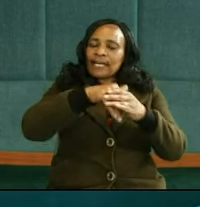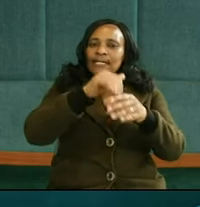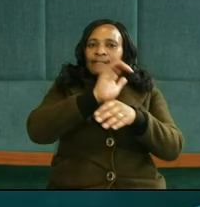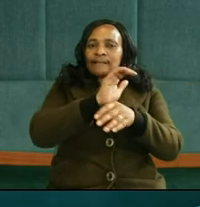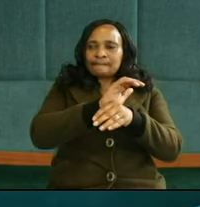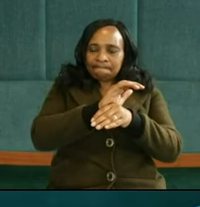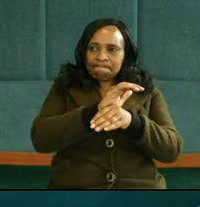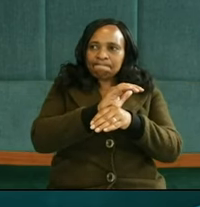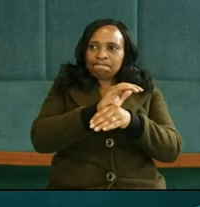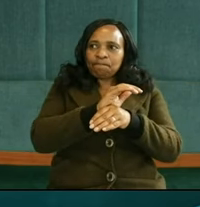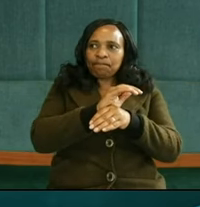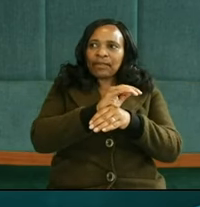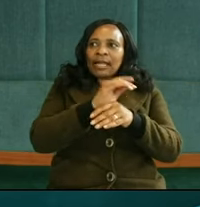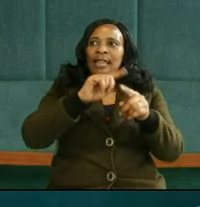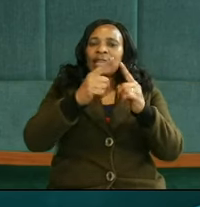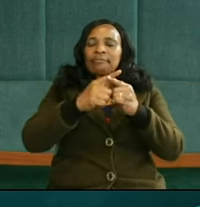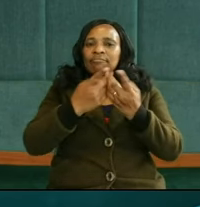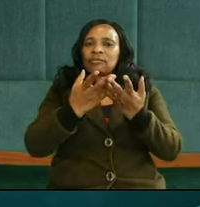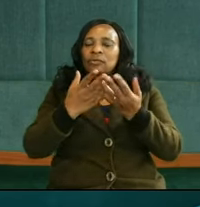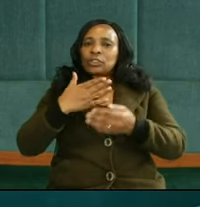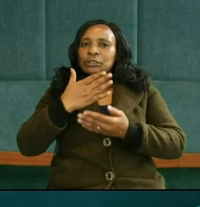chariot. He was reading